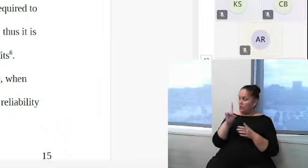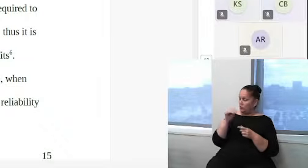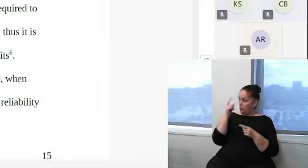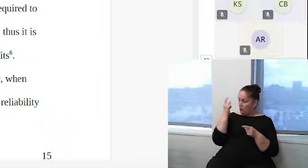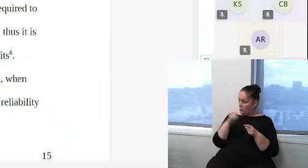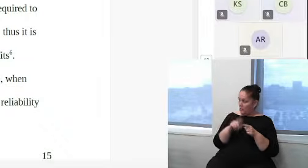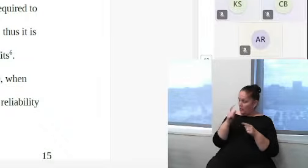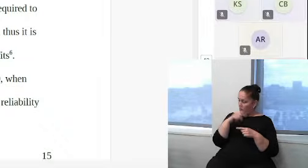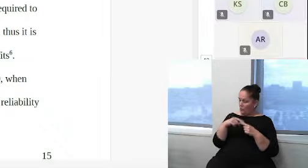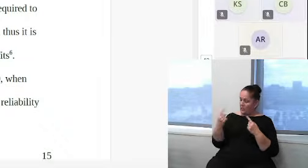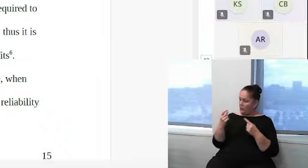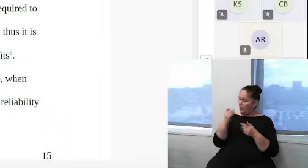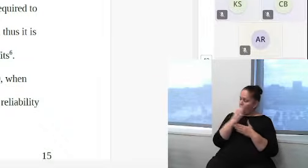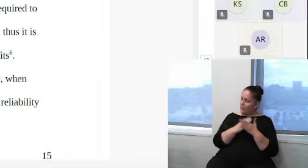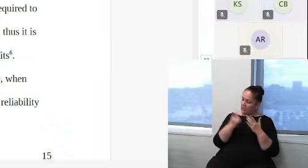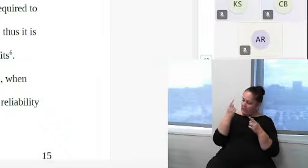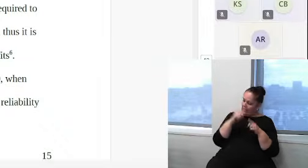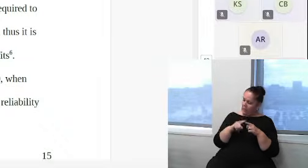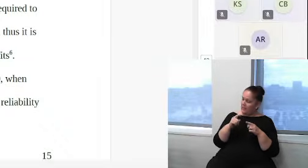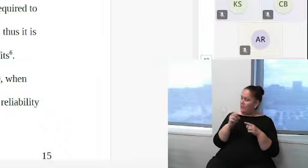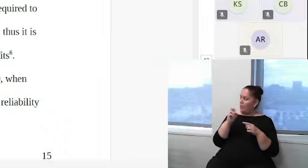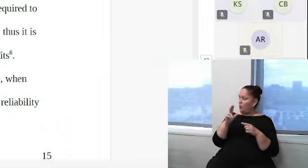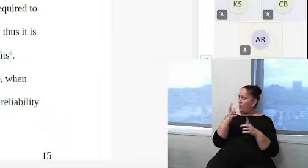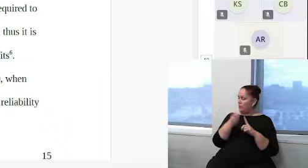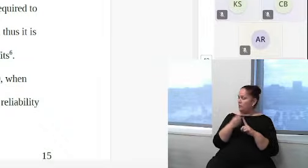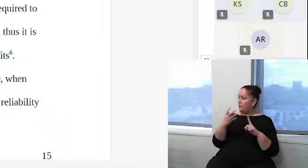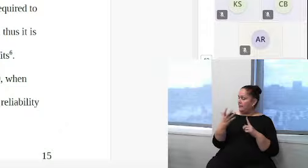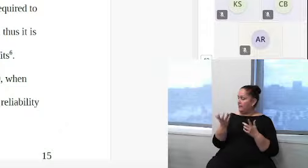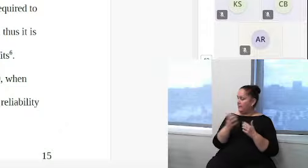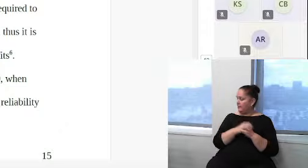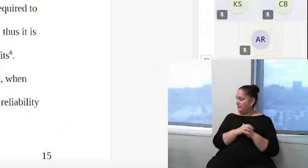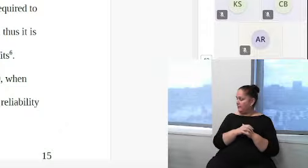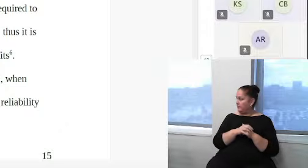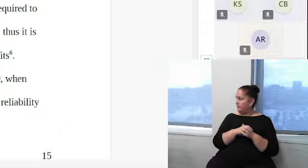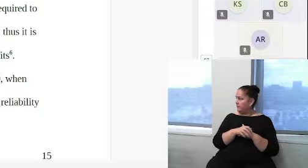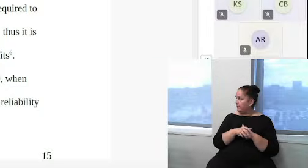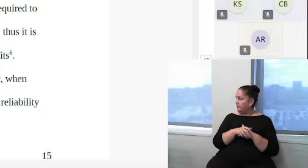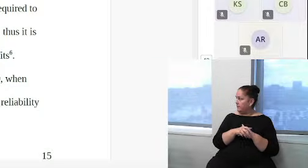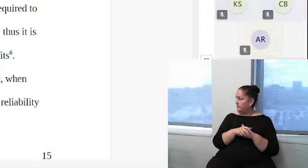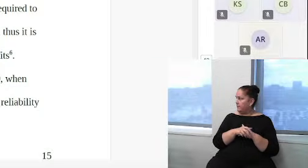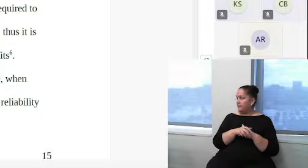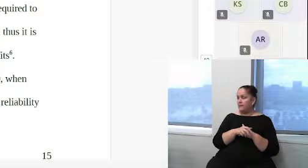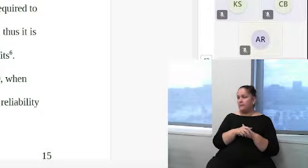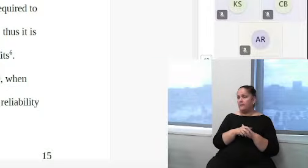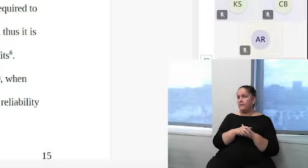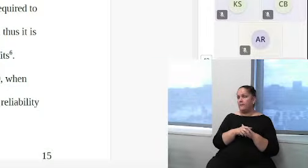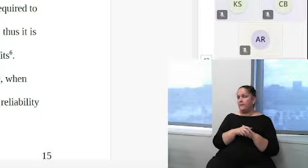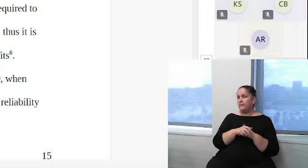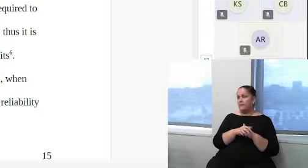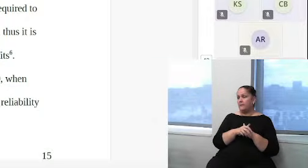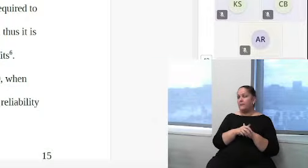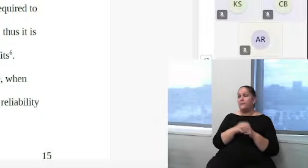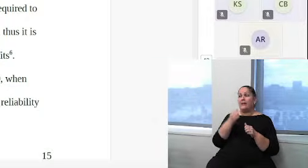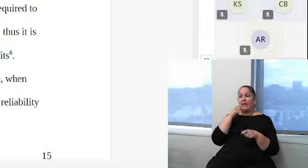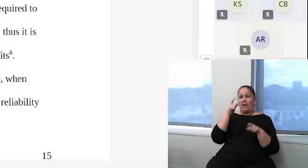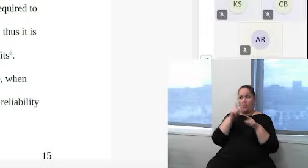question. Do you agree with it or disagree with it, or you partly agree with it, or do you want to elaborate?